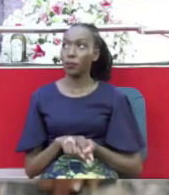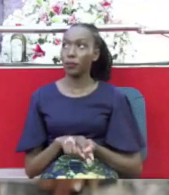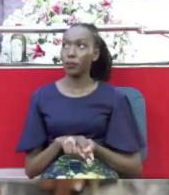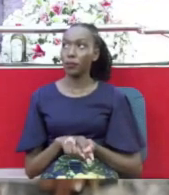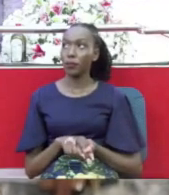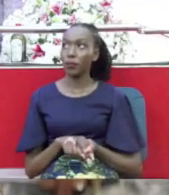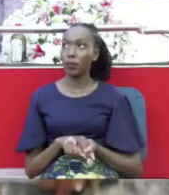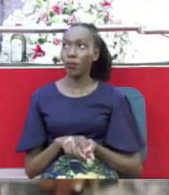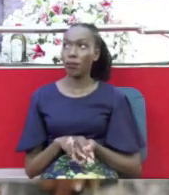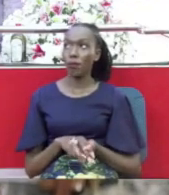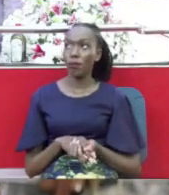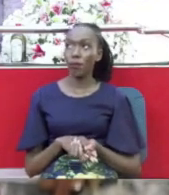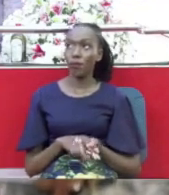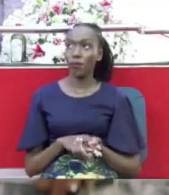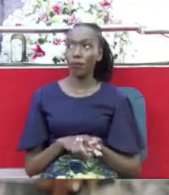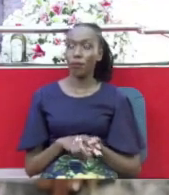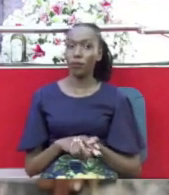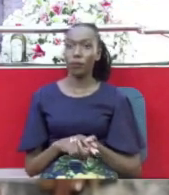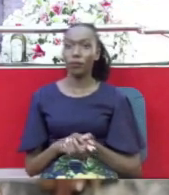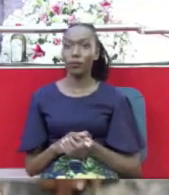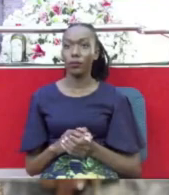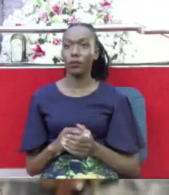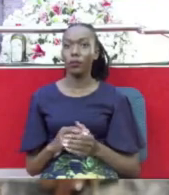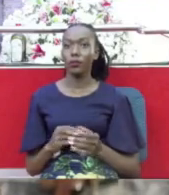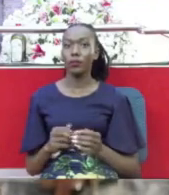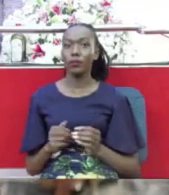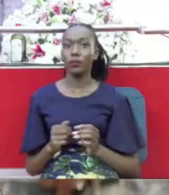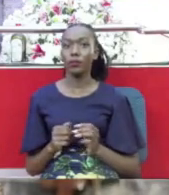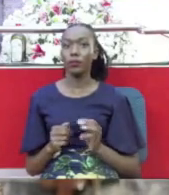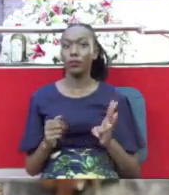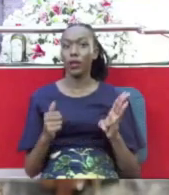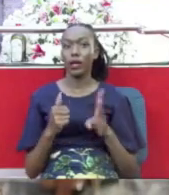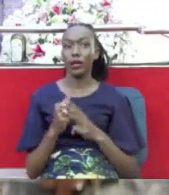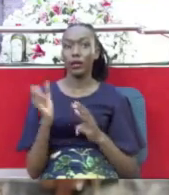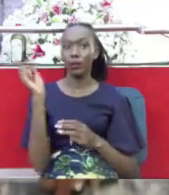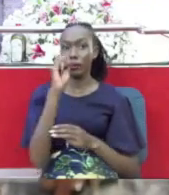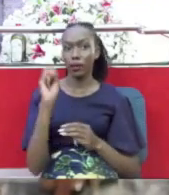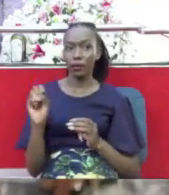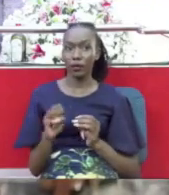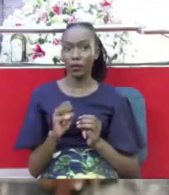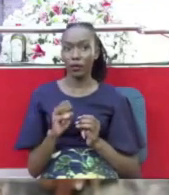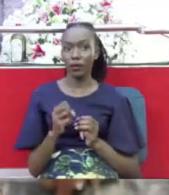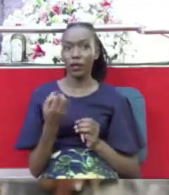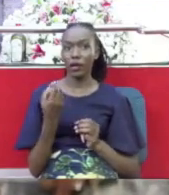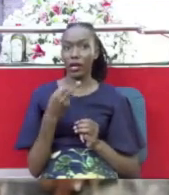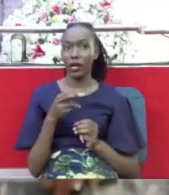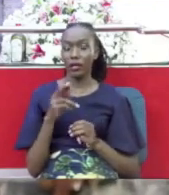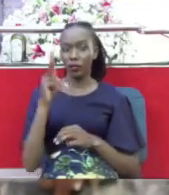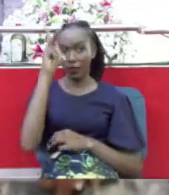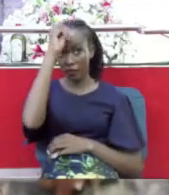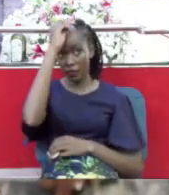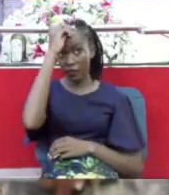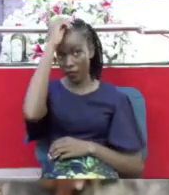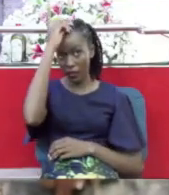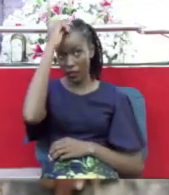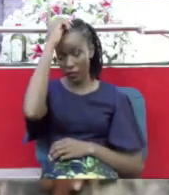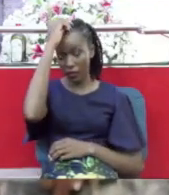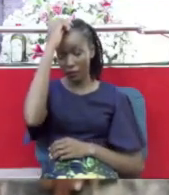Still over 80% for church strategy, still over 80% of young people are still in the rural areas. That's where they identify with, that's where they